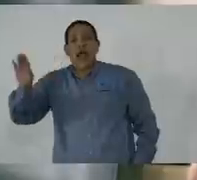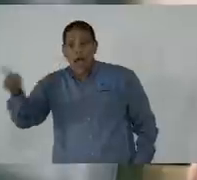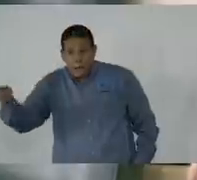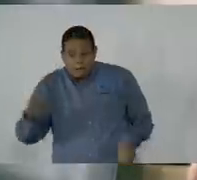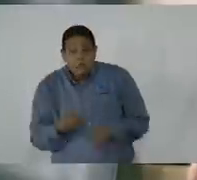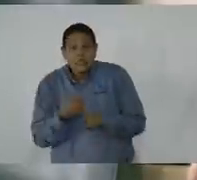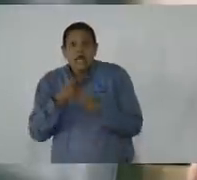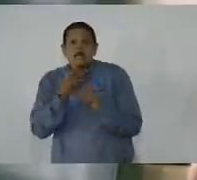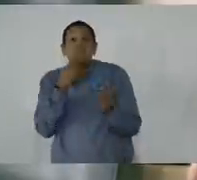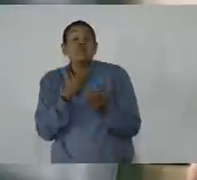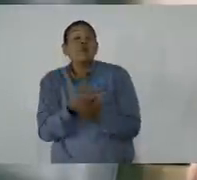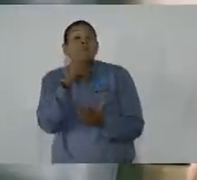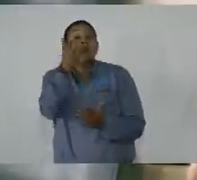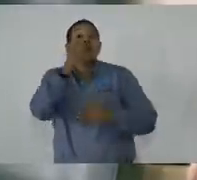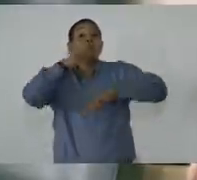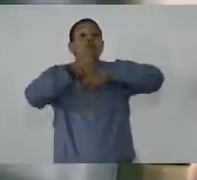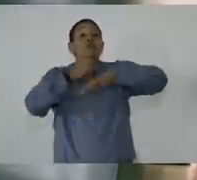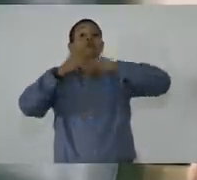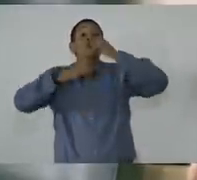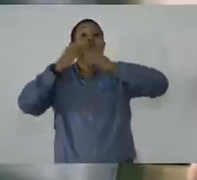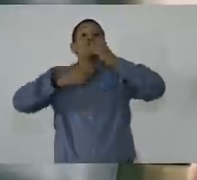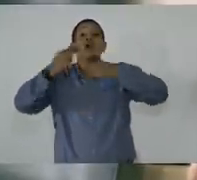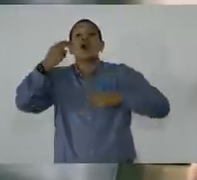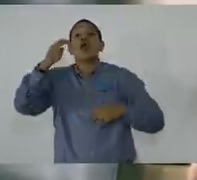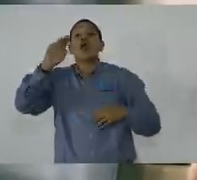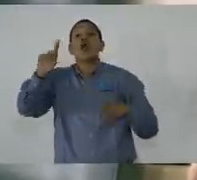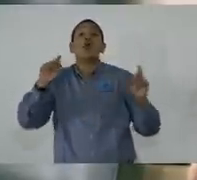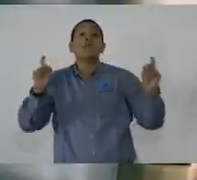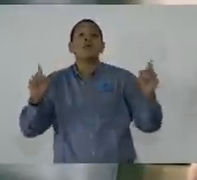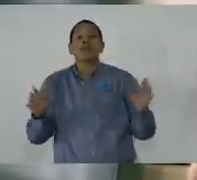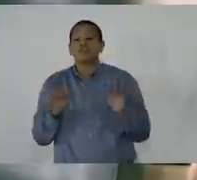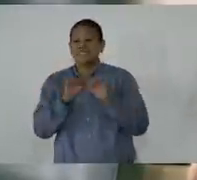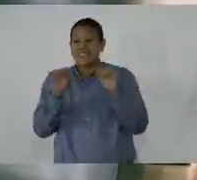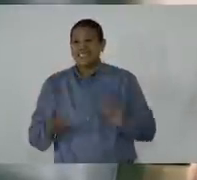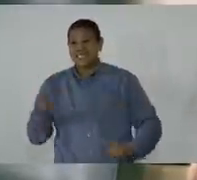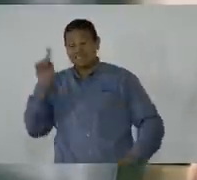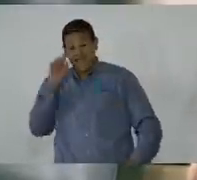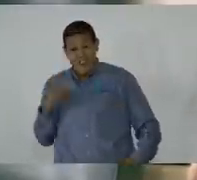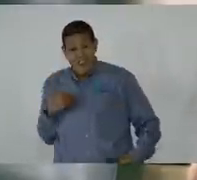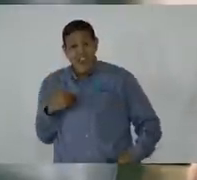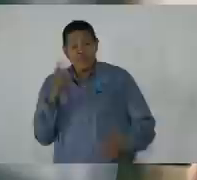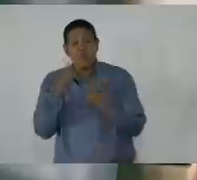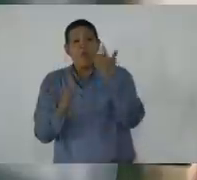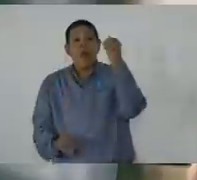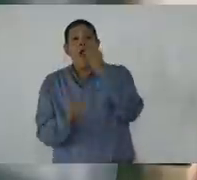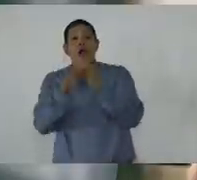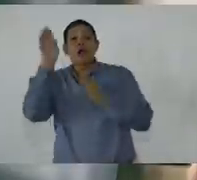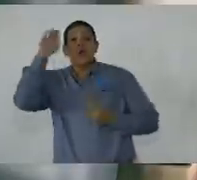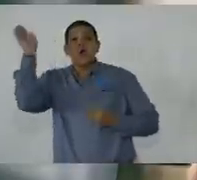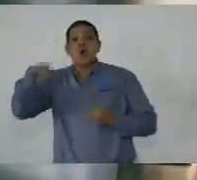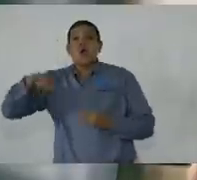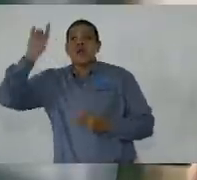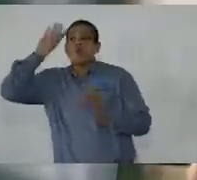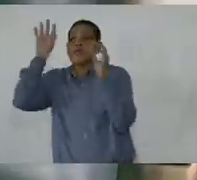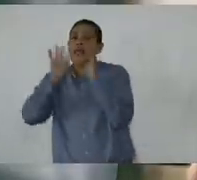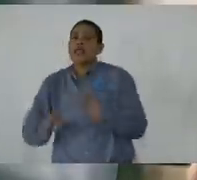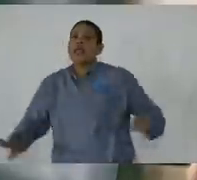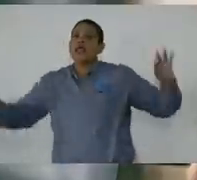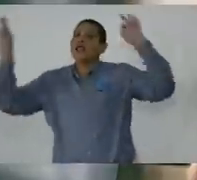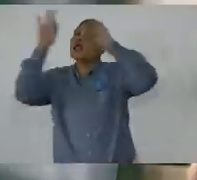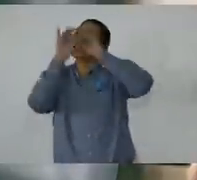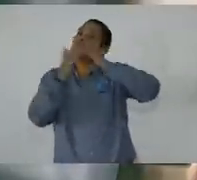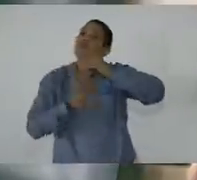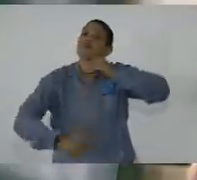the procurement and installation of herd management systems for livestock, and all of those will be important as we move